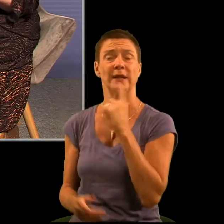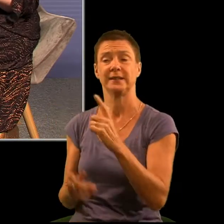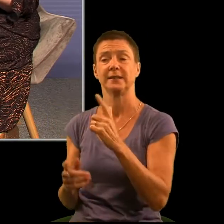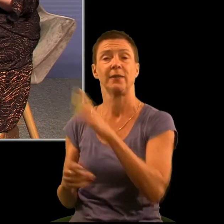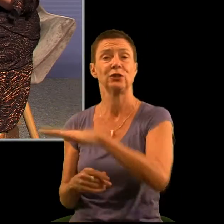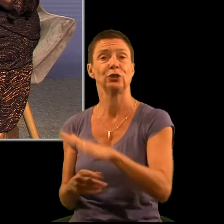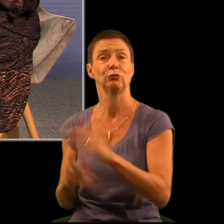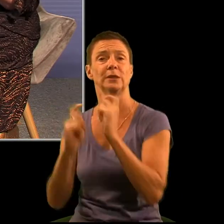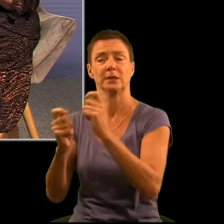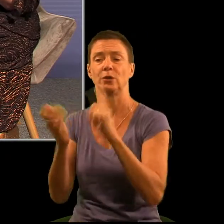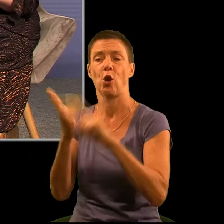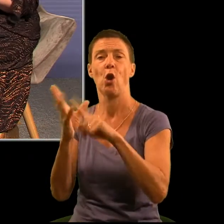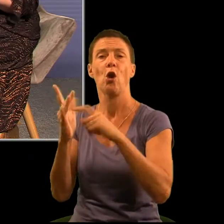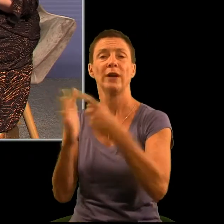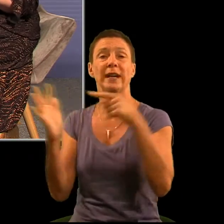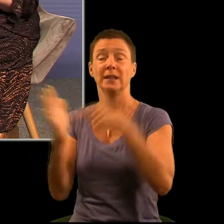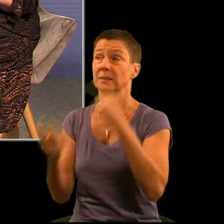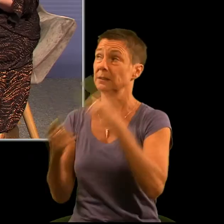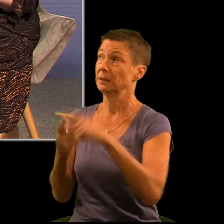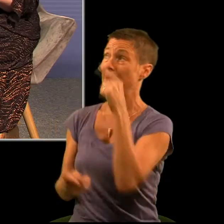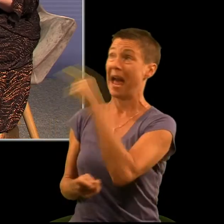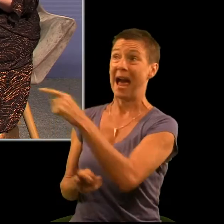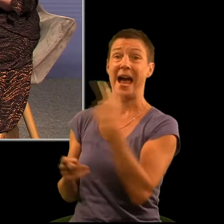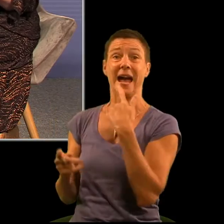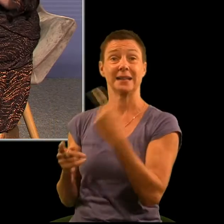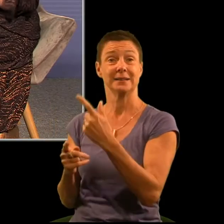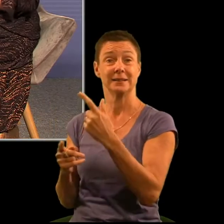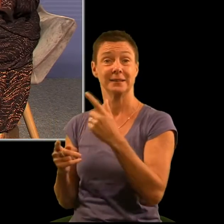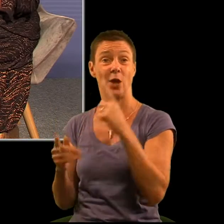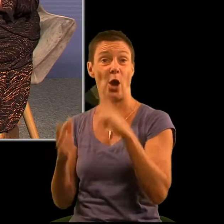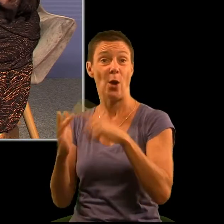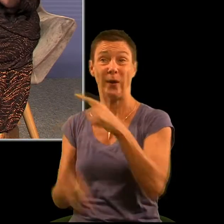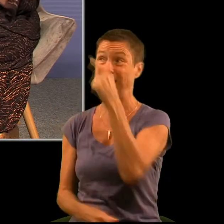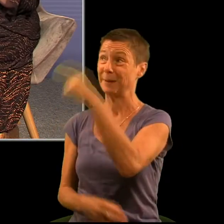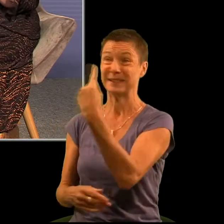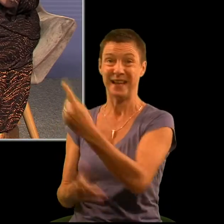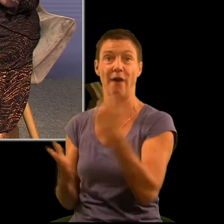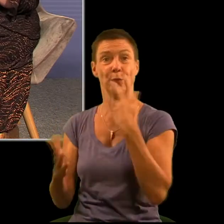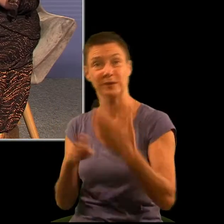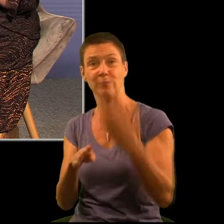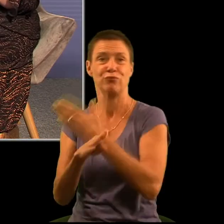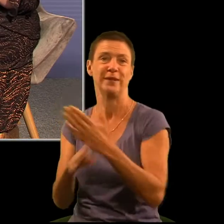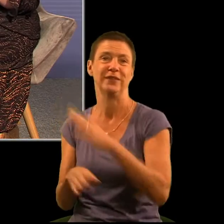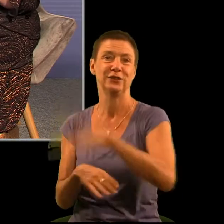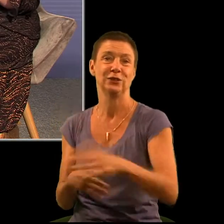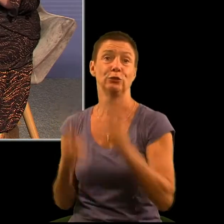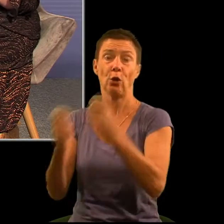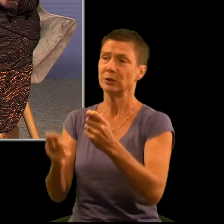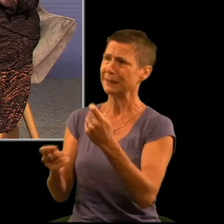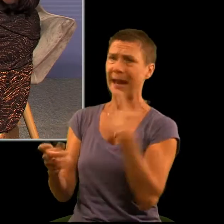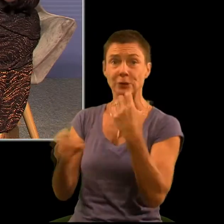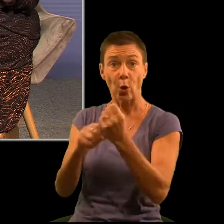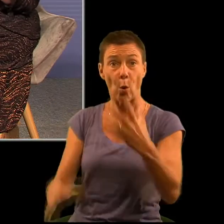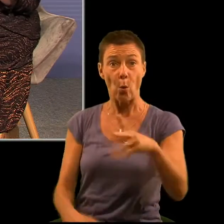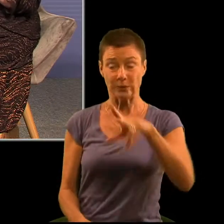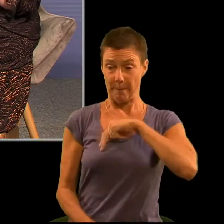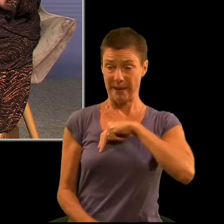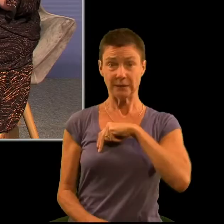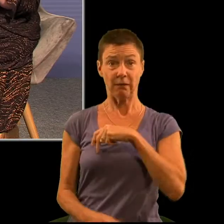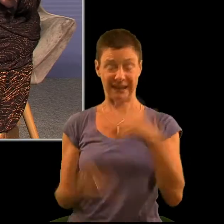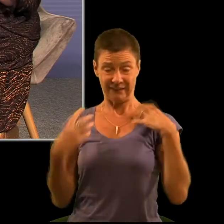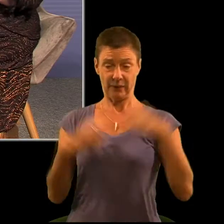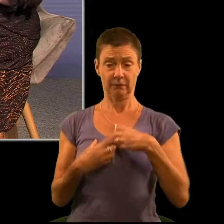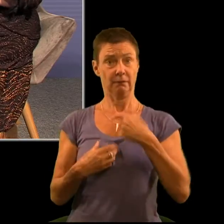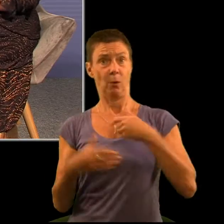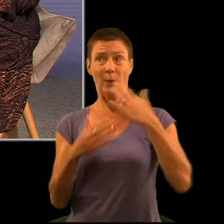past Children's Laureate. He was Laureate Nanog in Ireland. Apparently, he got a gold medal, which he wears even in the bath. But that's quite